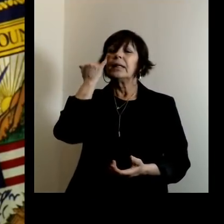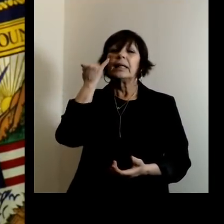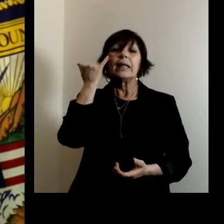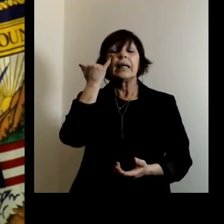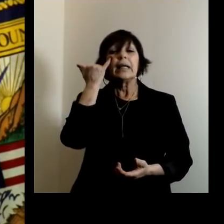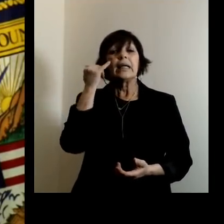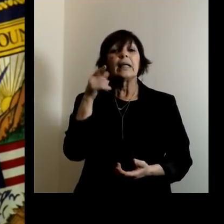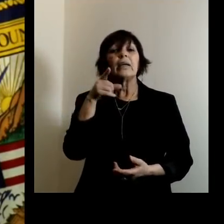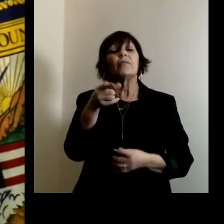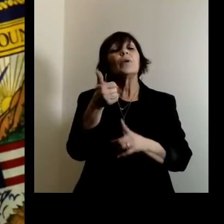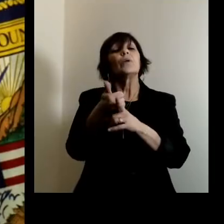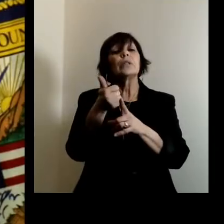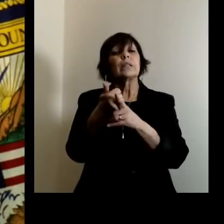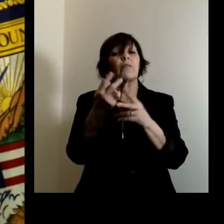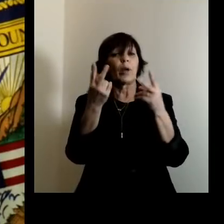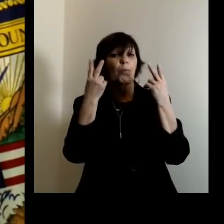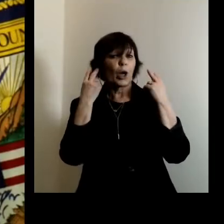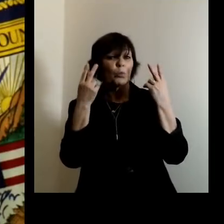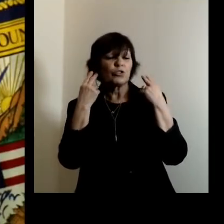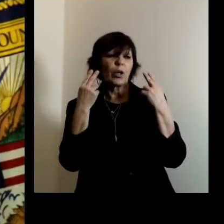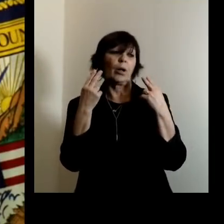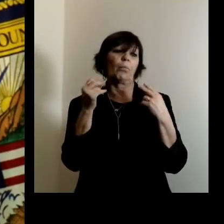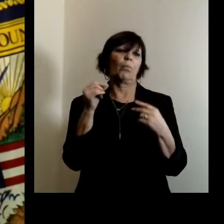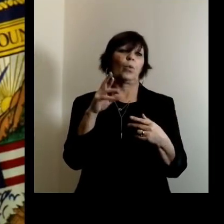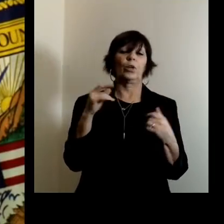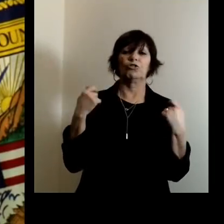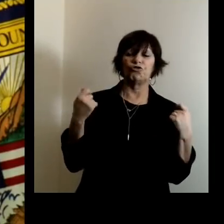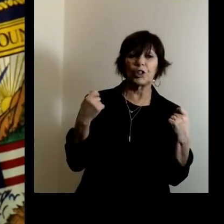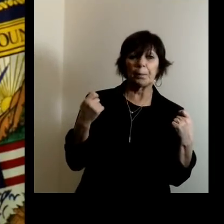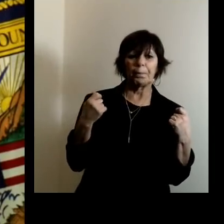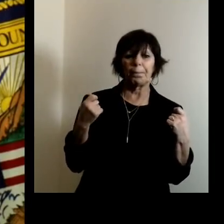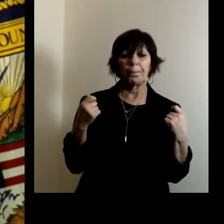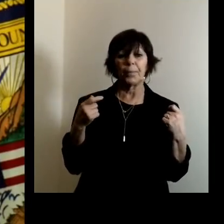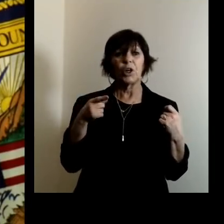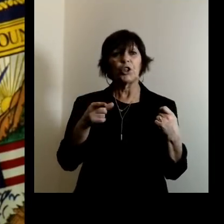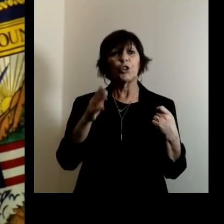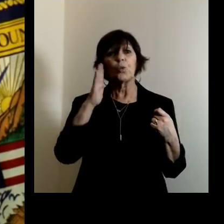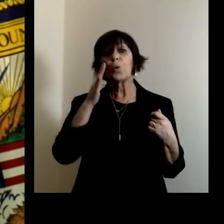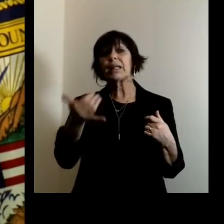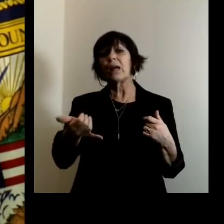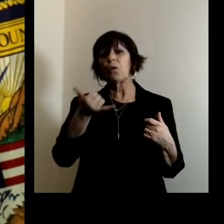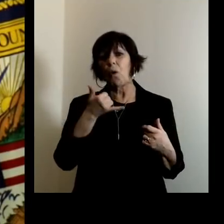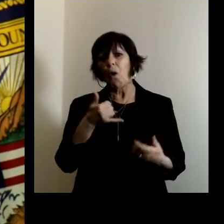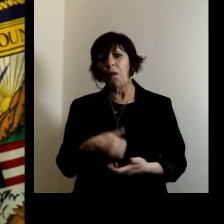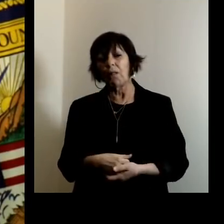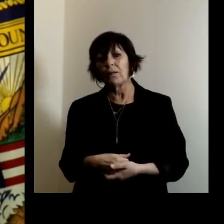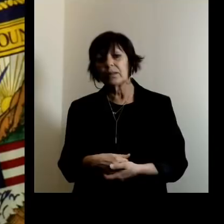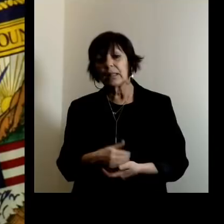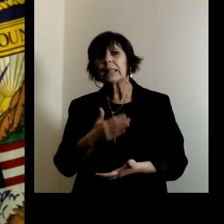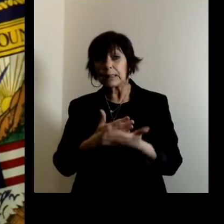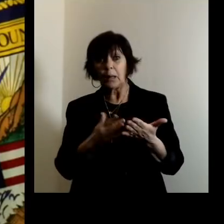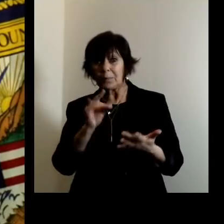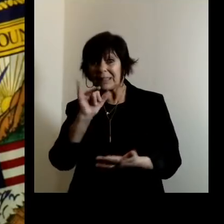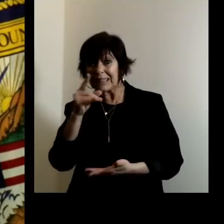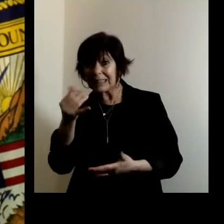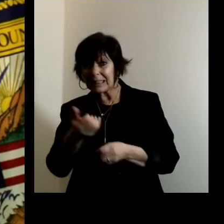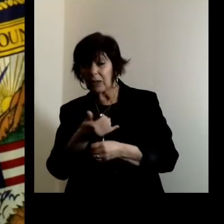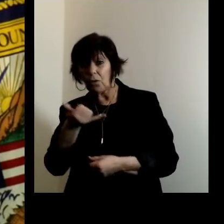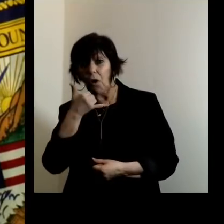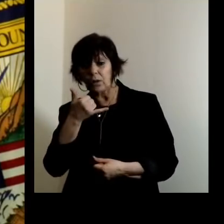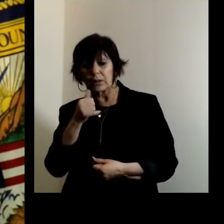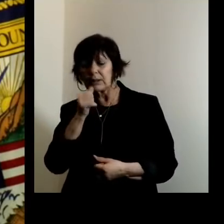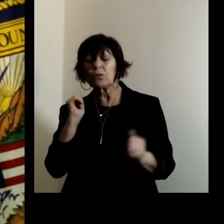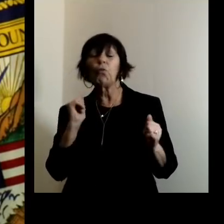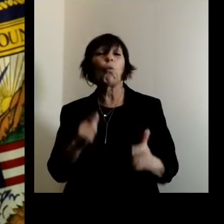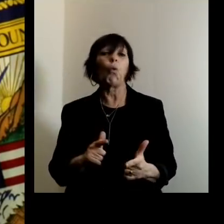shop, or if you're a gym, you would have gotten one of those calls in all likelihood. Some have. I haven't said